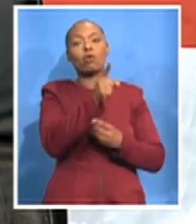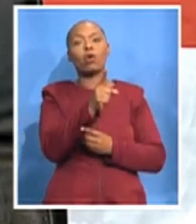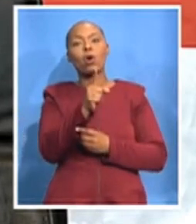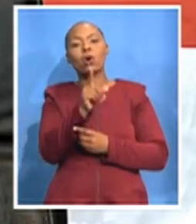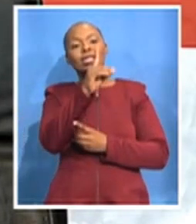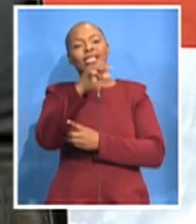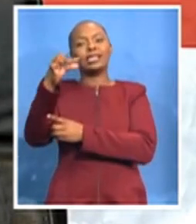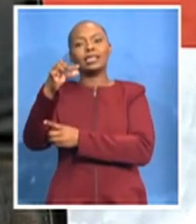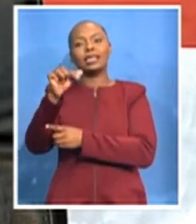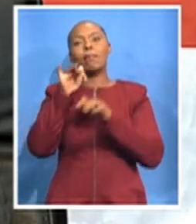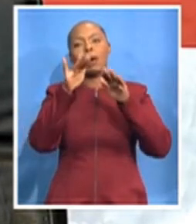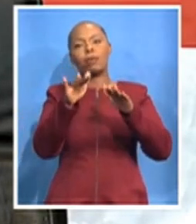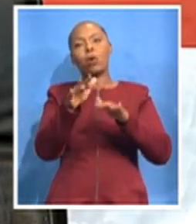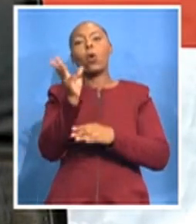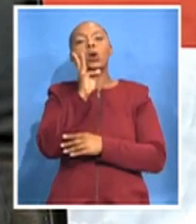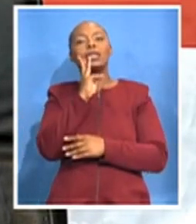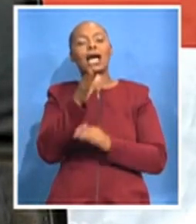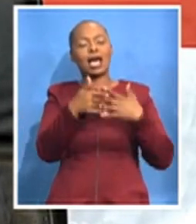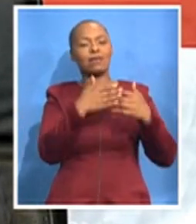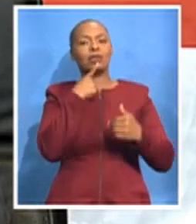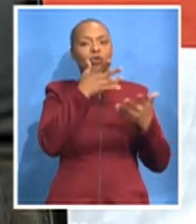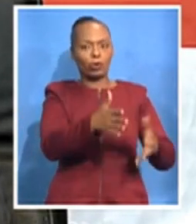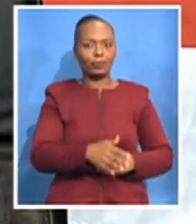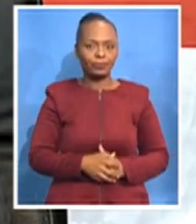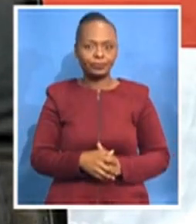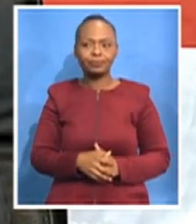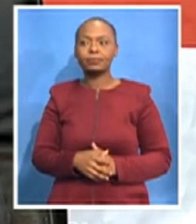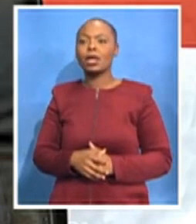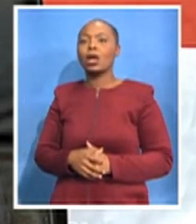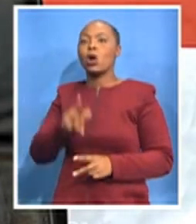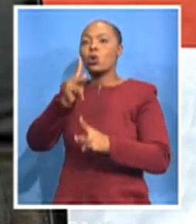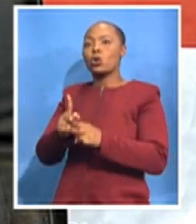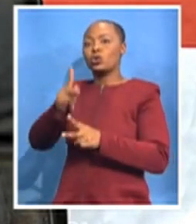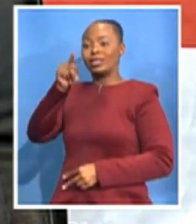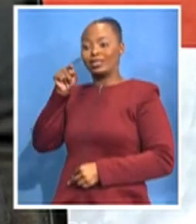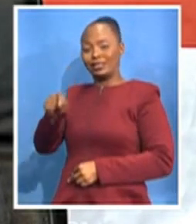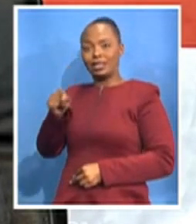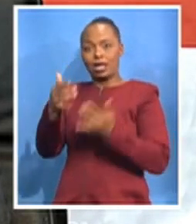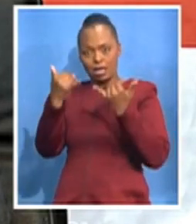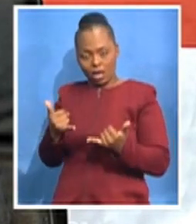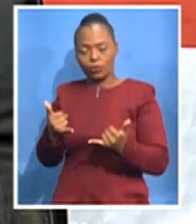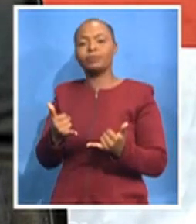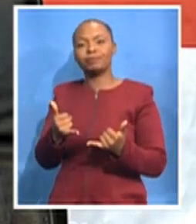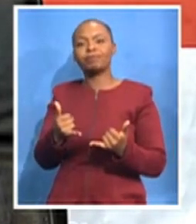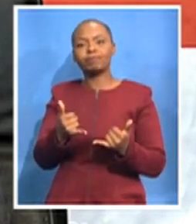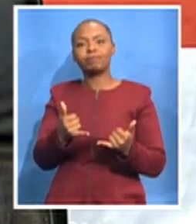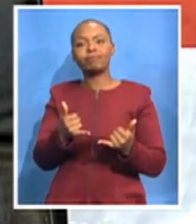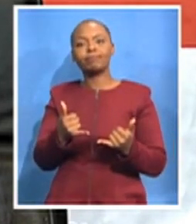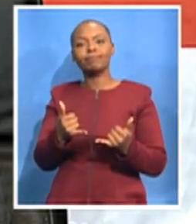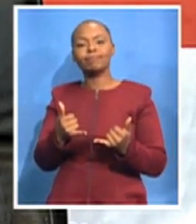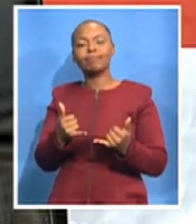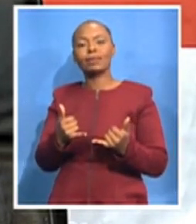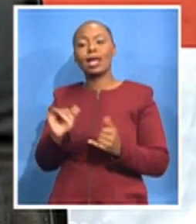was saying. So the conclusion to that effect, again, that the appointment of LTE was